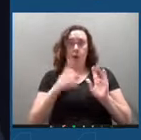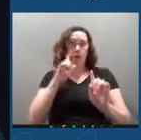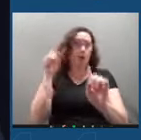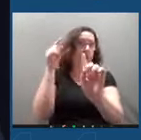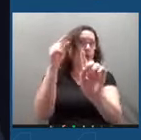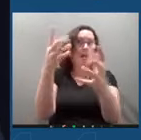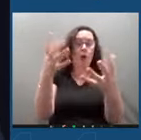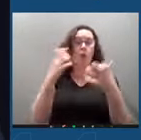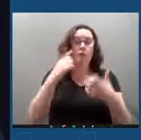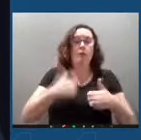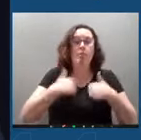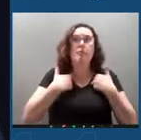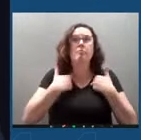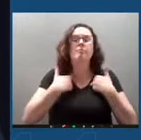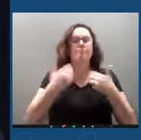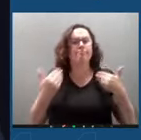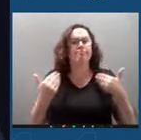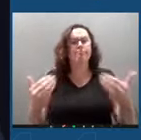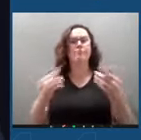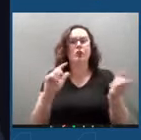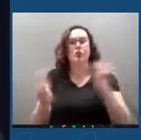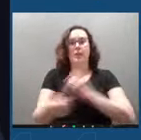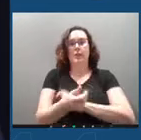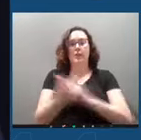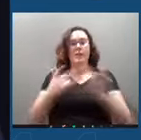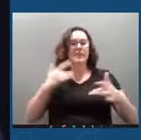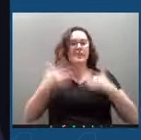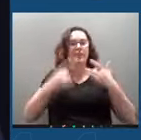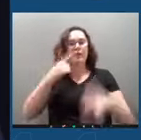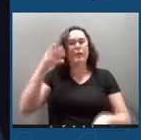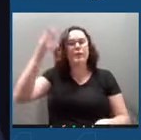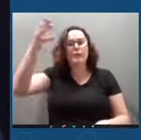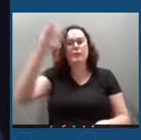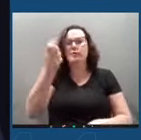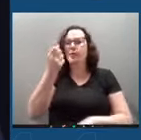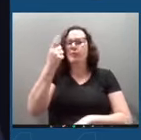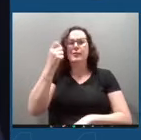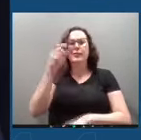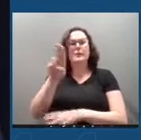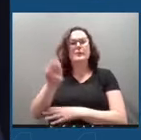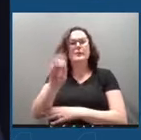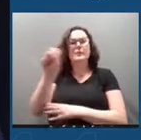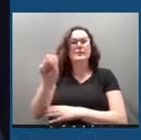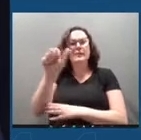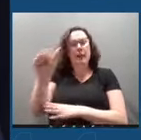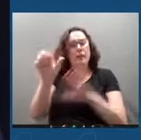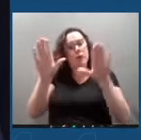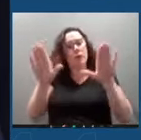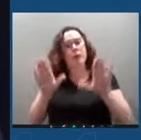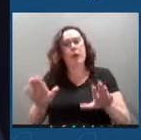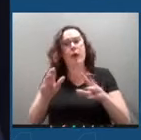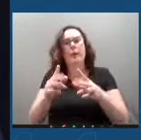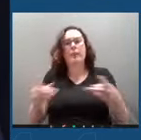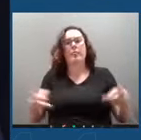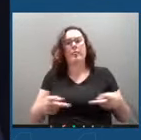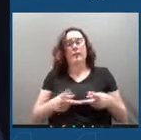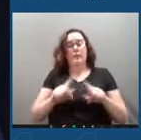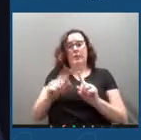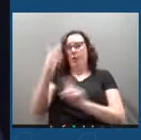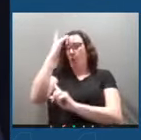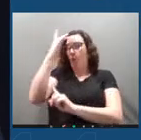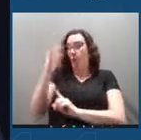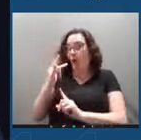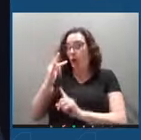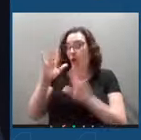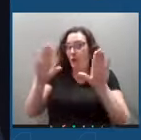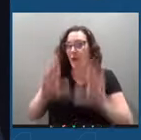excited about the future. And the country is a great place. But the country can only be great because of one thing.